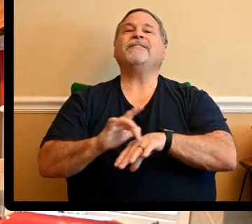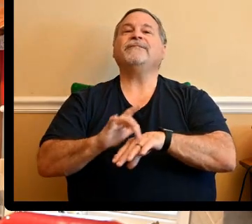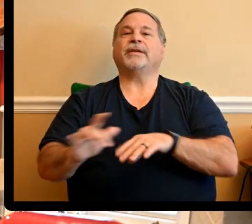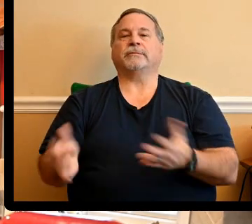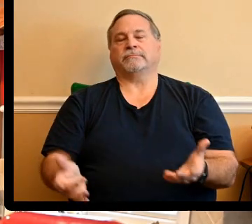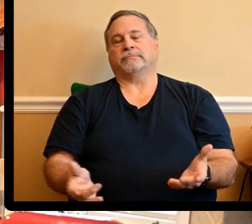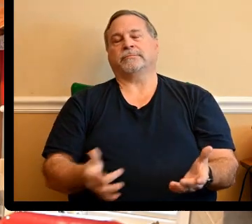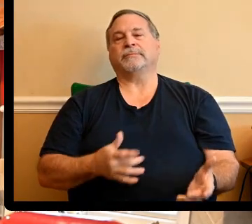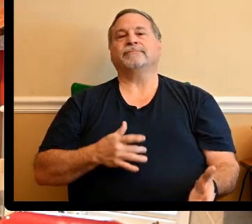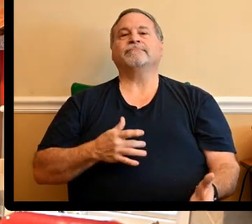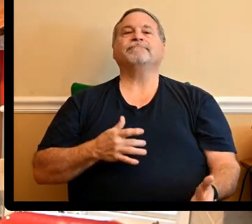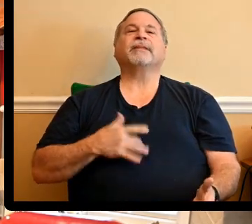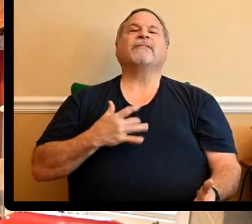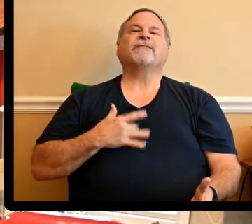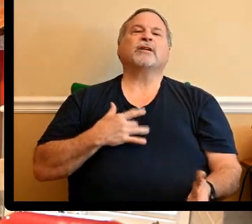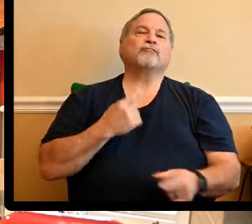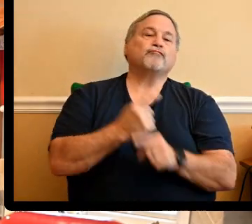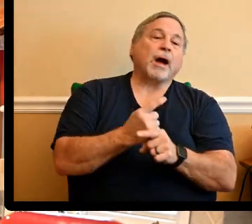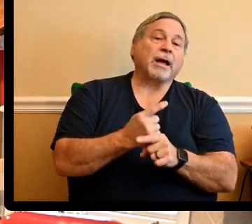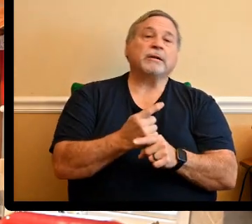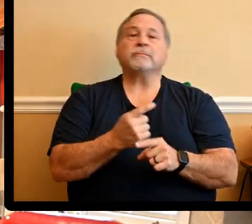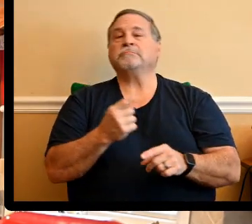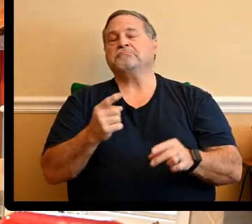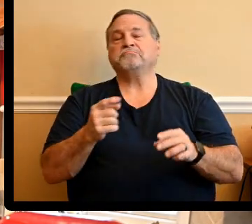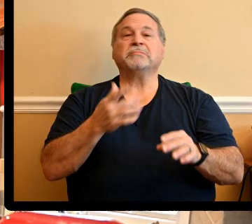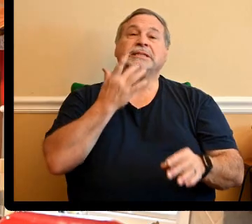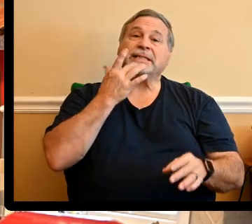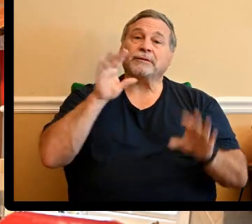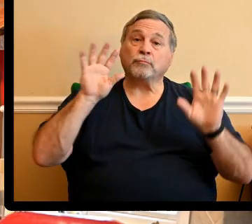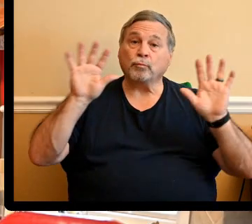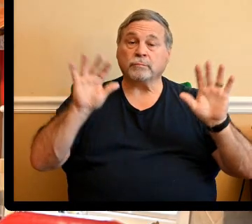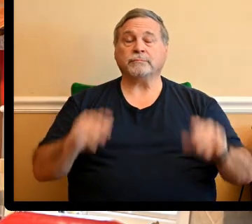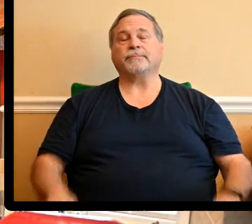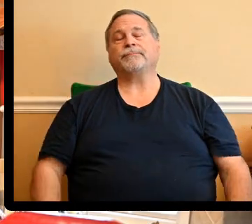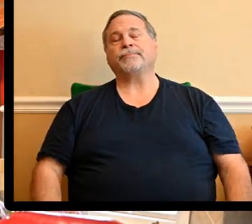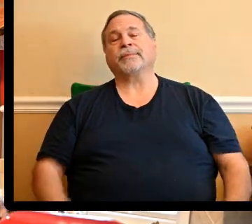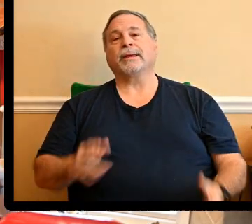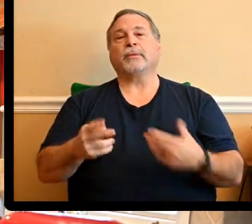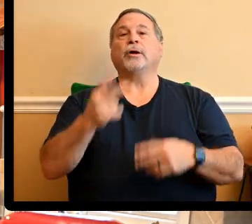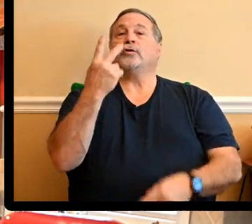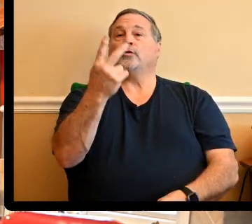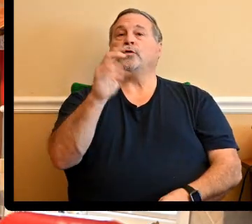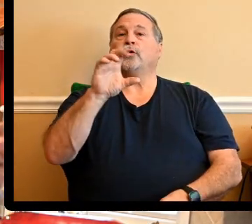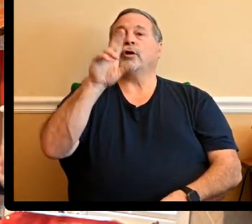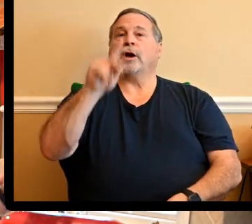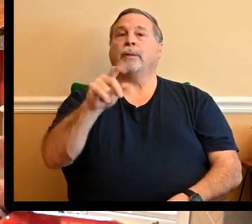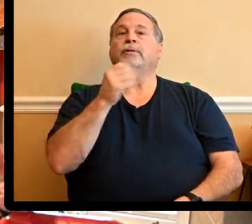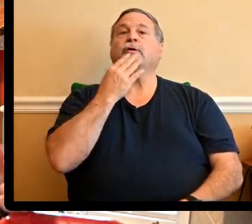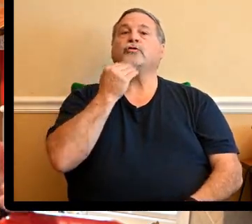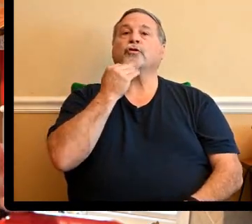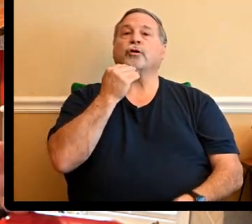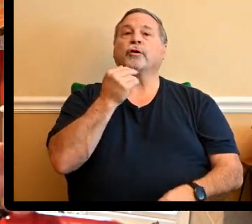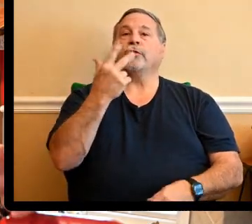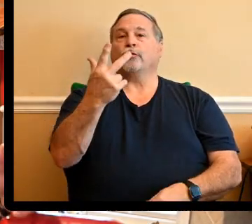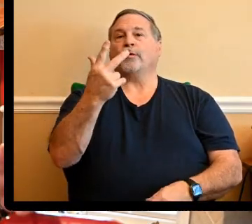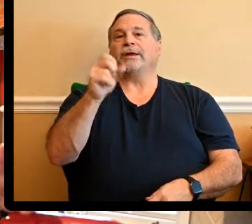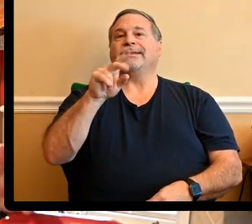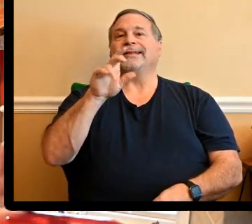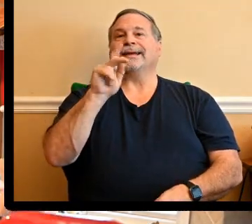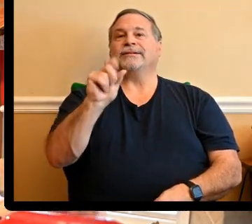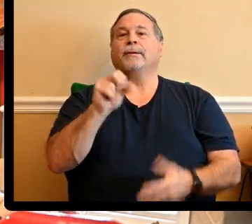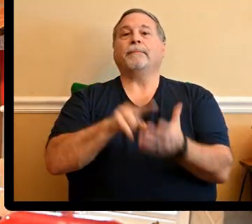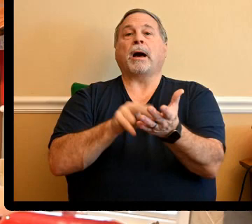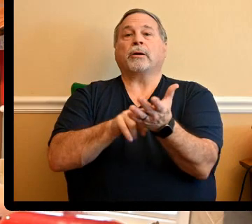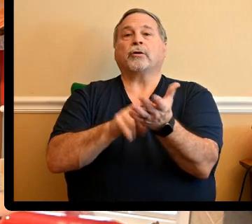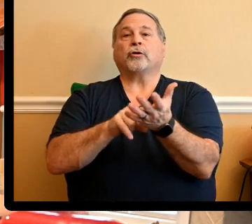it in her hand. She was always right, always tasted good. So we have 2 cups of sugar, and we have 3 sticks of butter. We're going to let